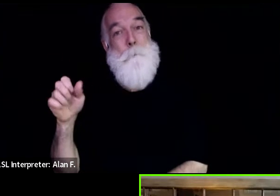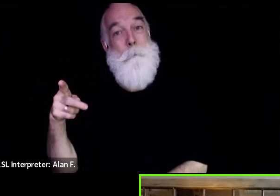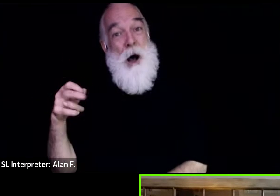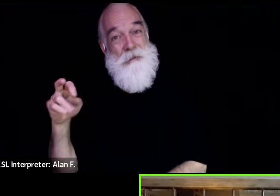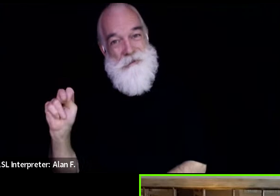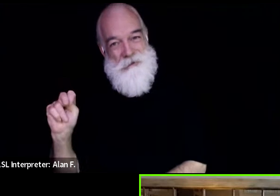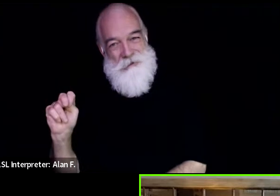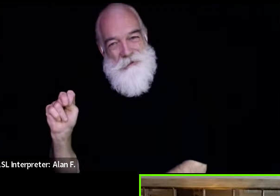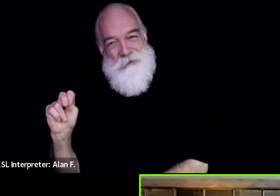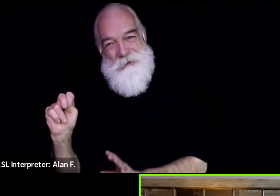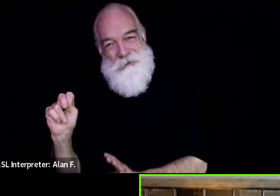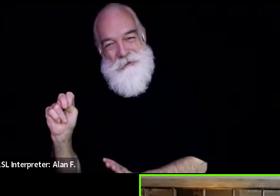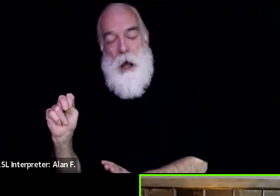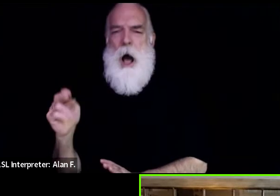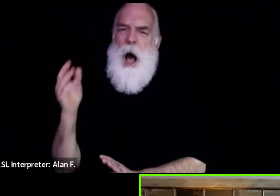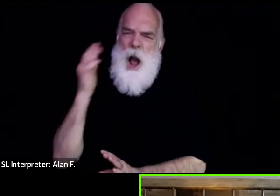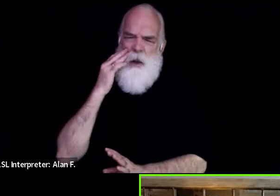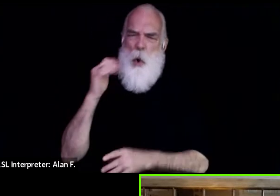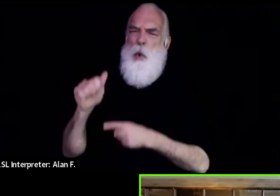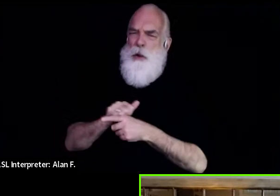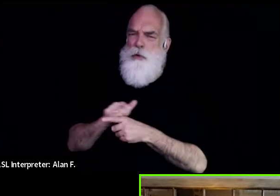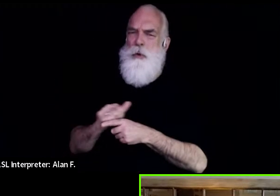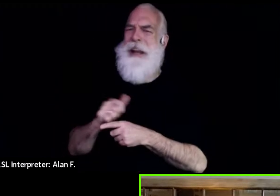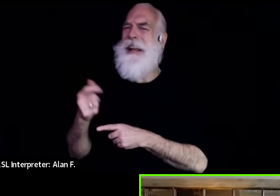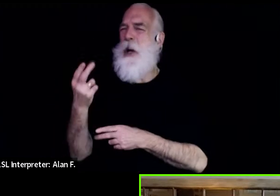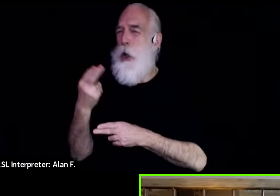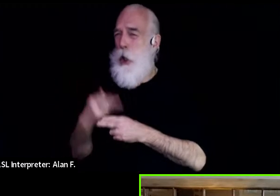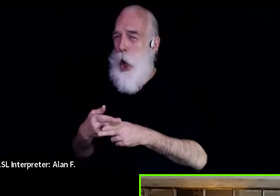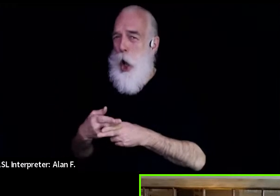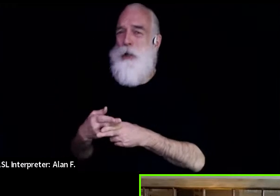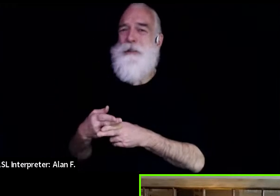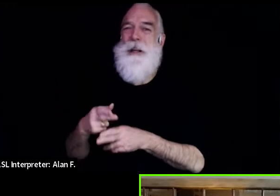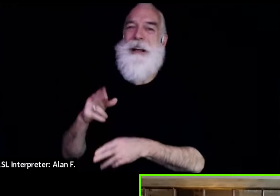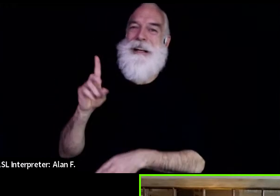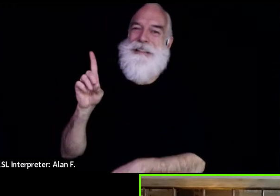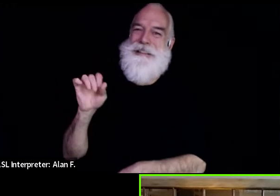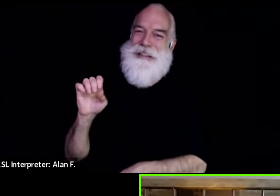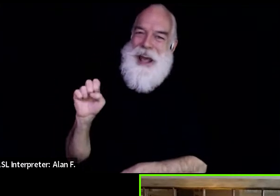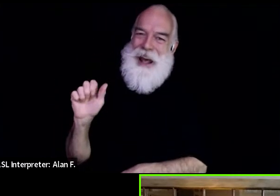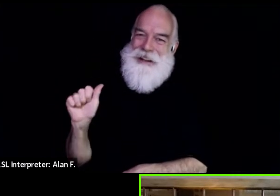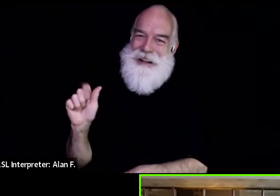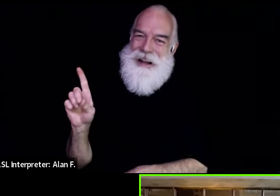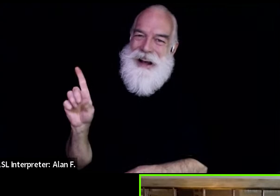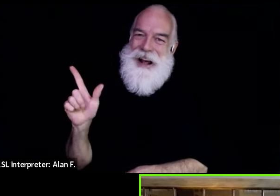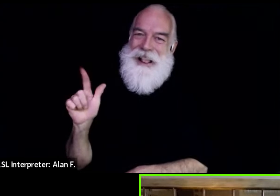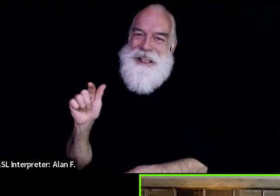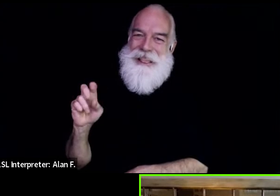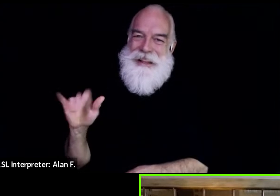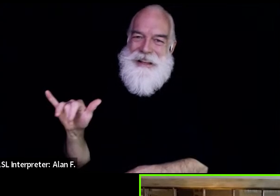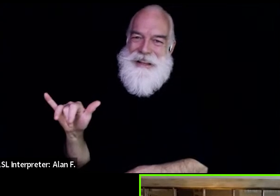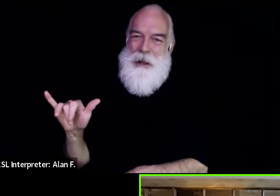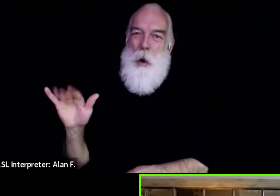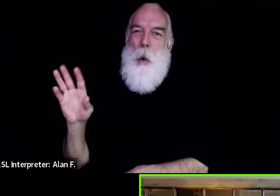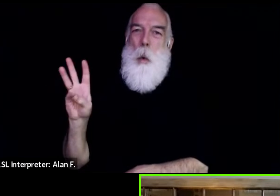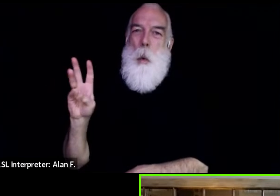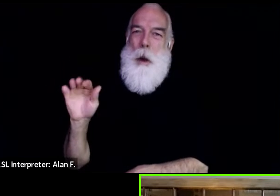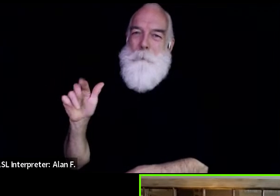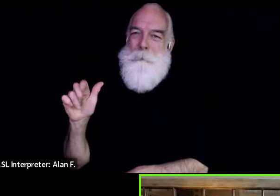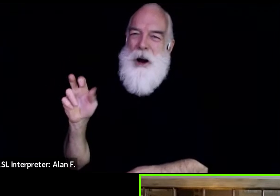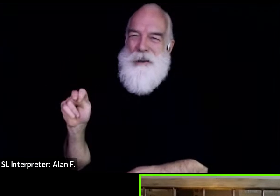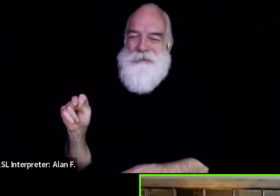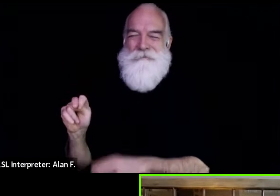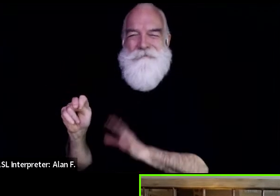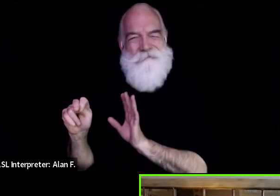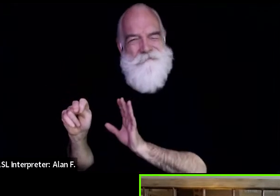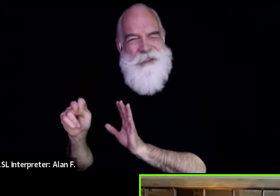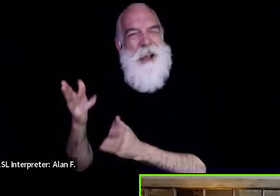that really the best outcome? And is there something somewhere in between